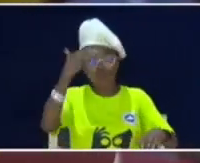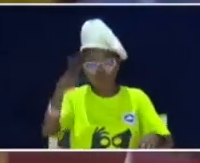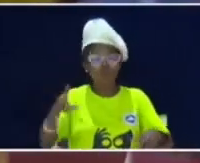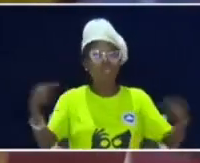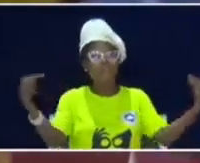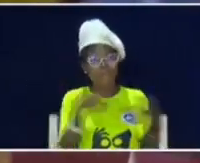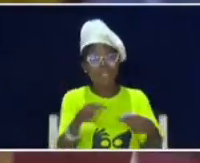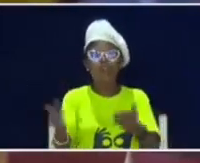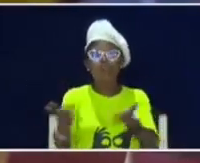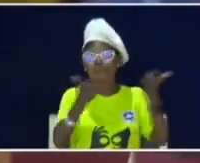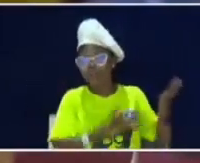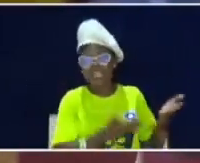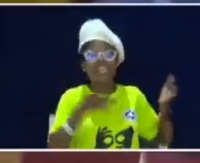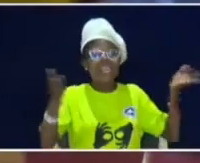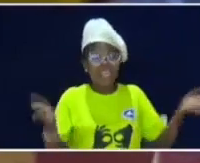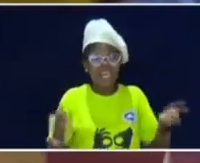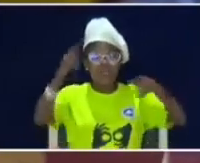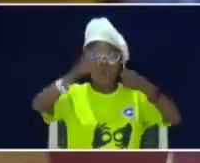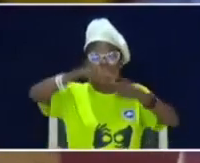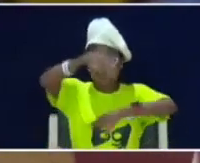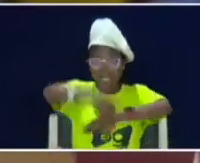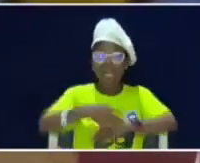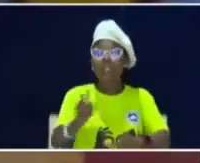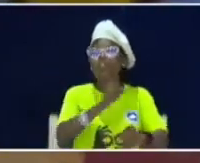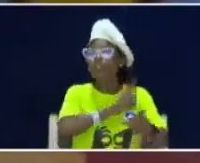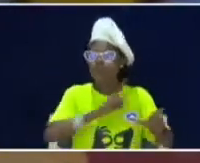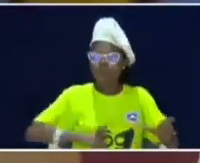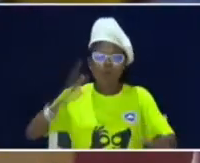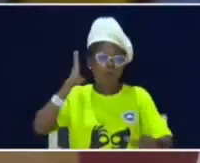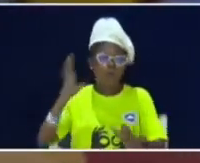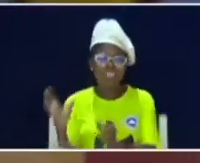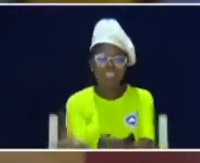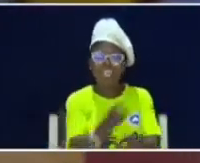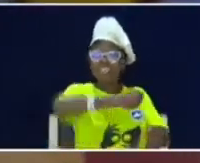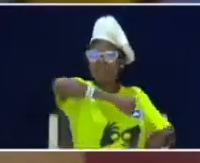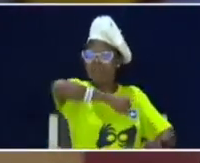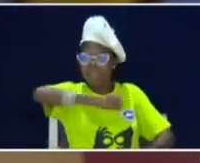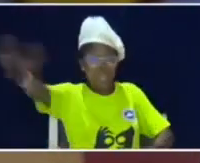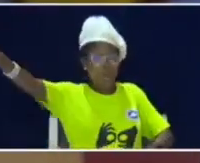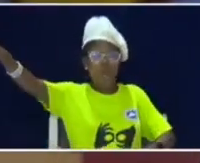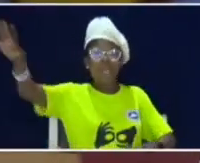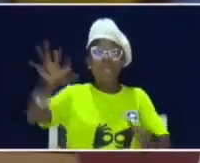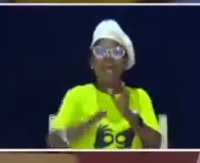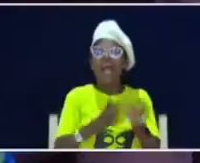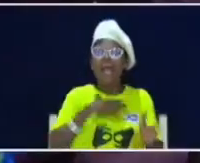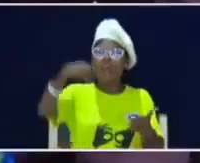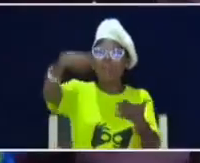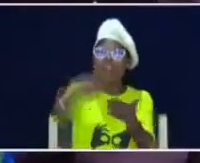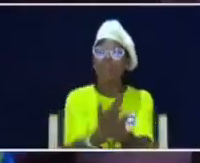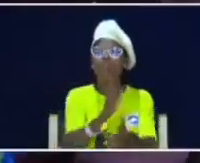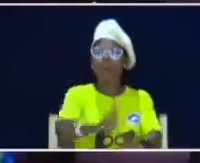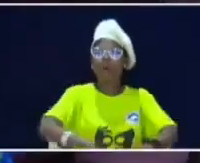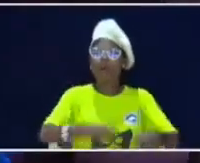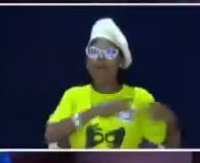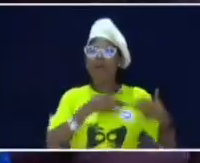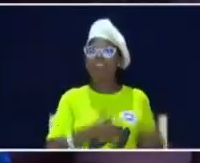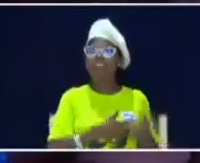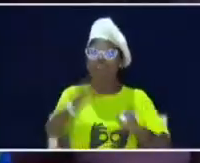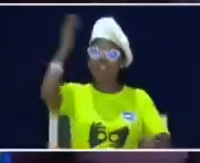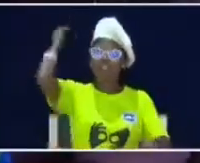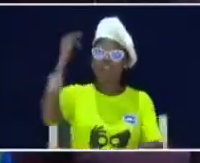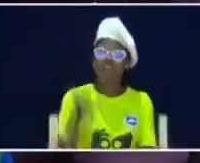tonight. Tonight, the Lord, take them away and renew your heart in the name of Jesus.